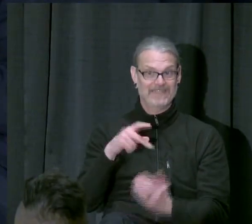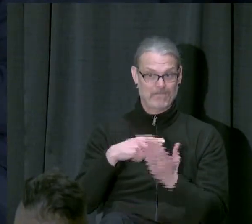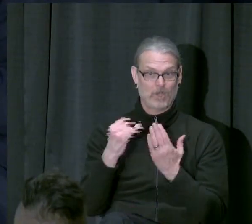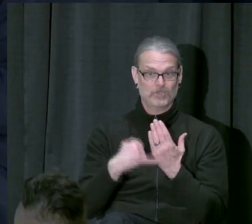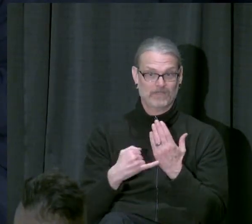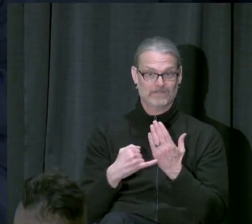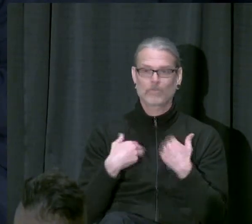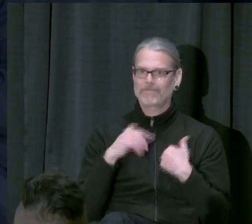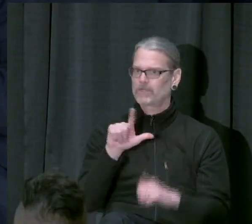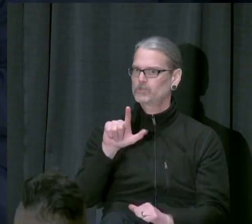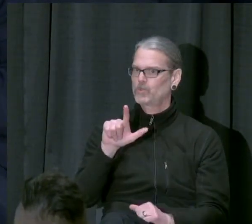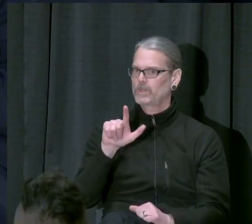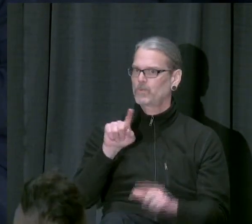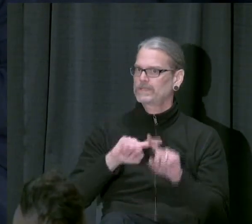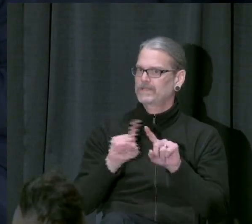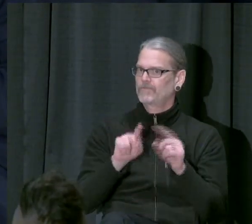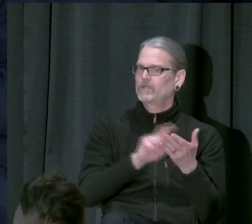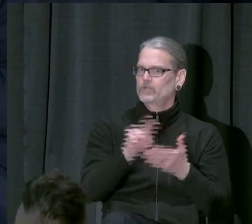21 universities.